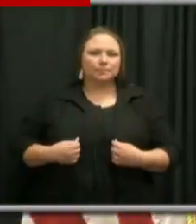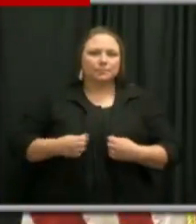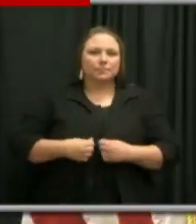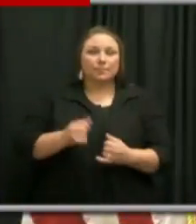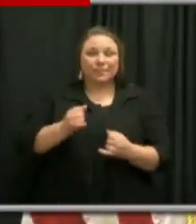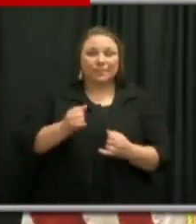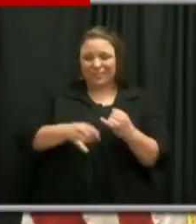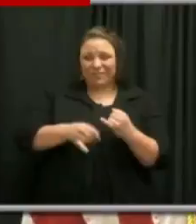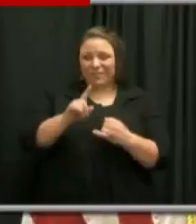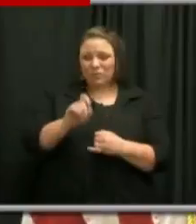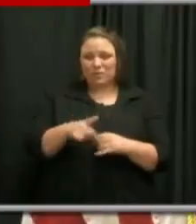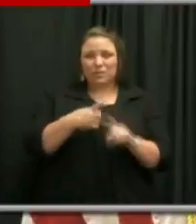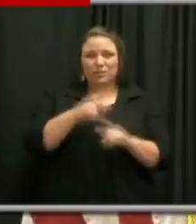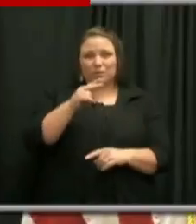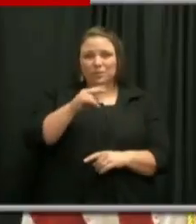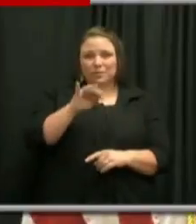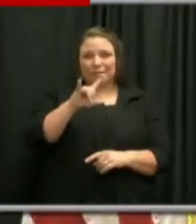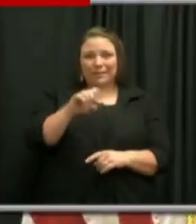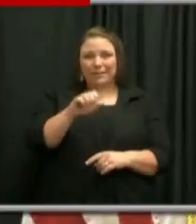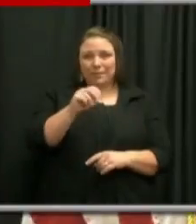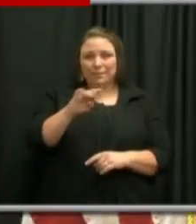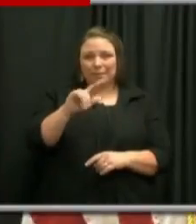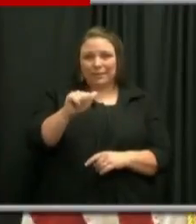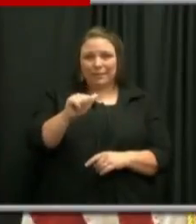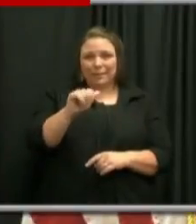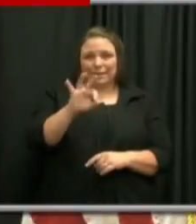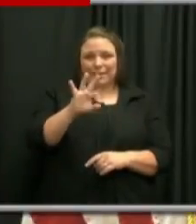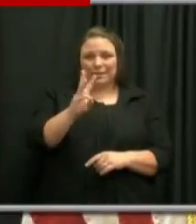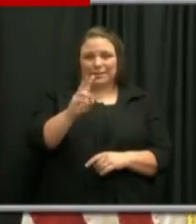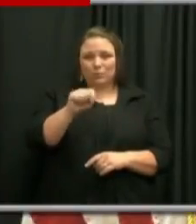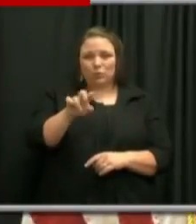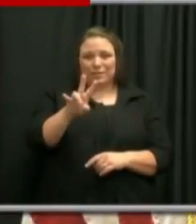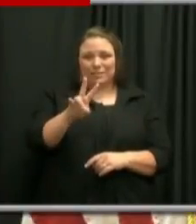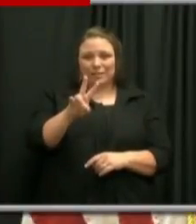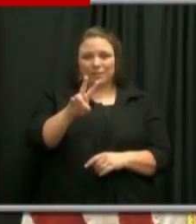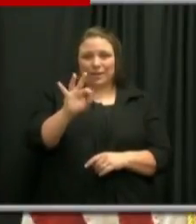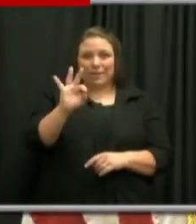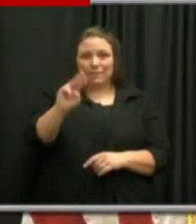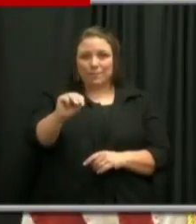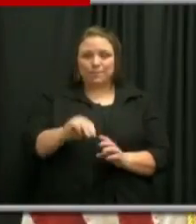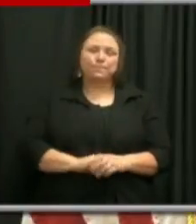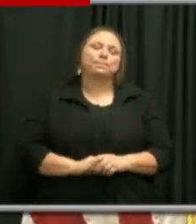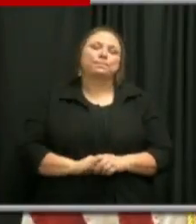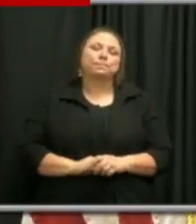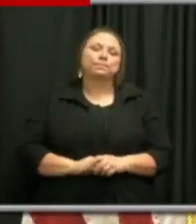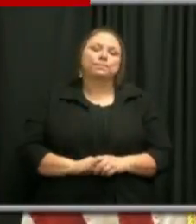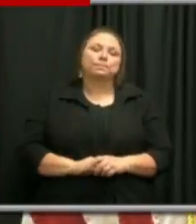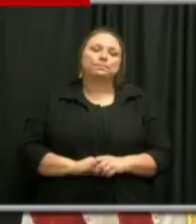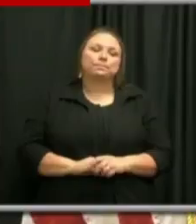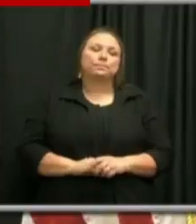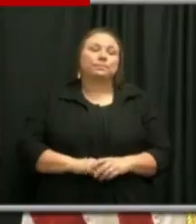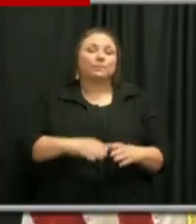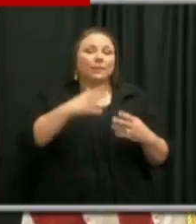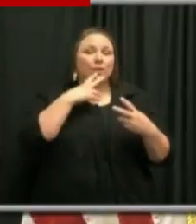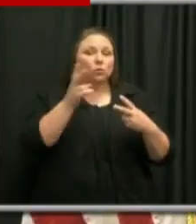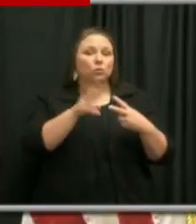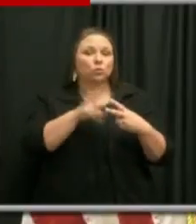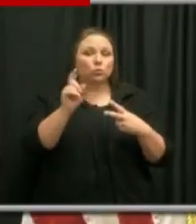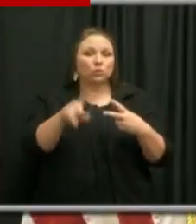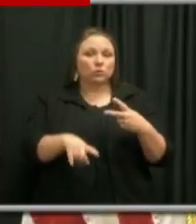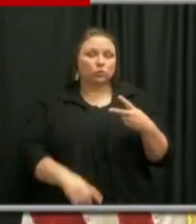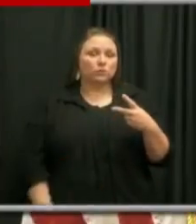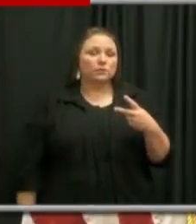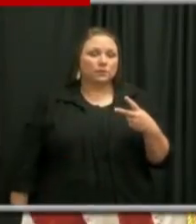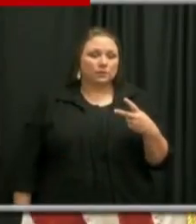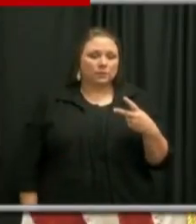Our final question today is from Nayeli Alamia at 96.7 FM. Thank you. And I have two questions.